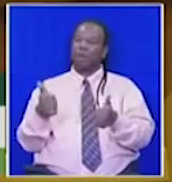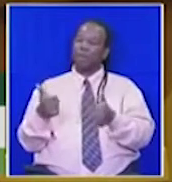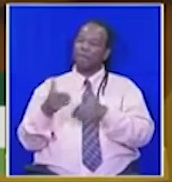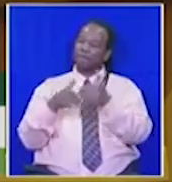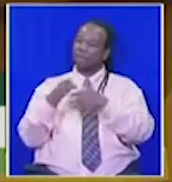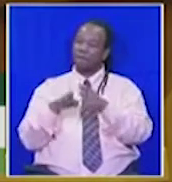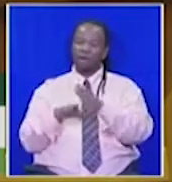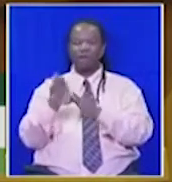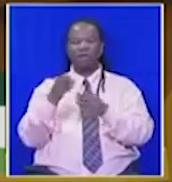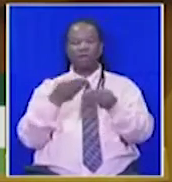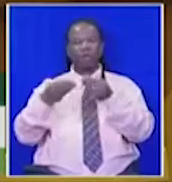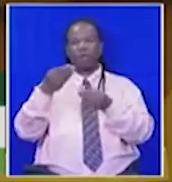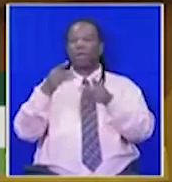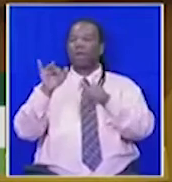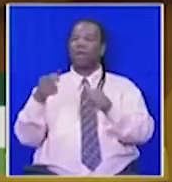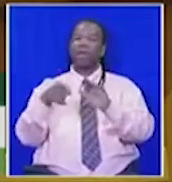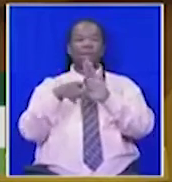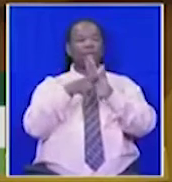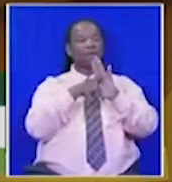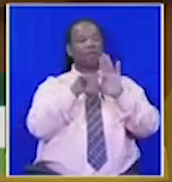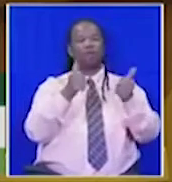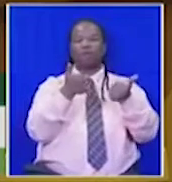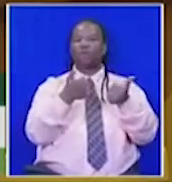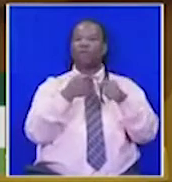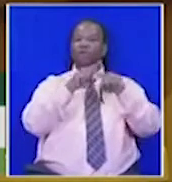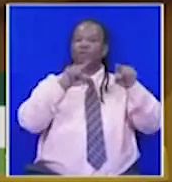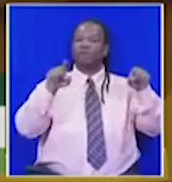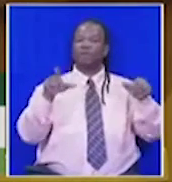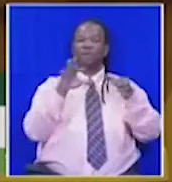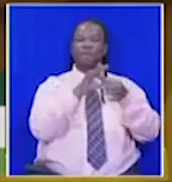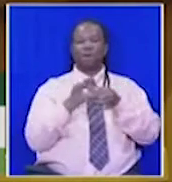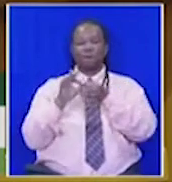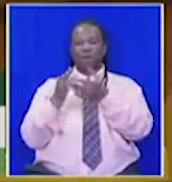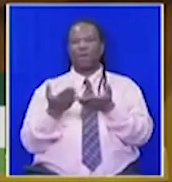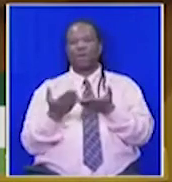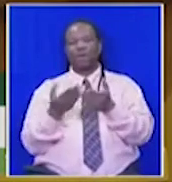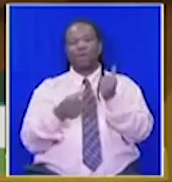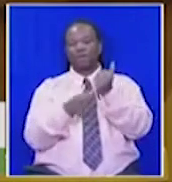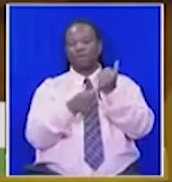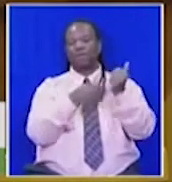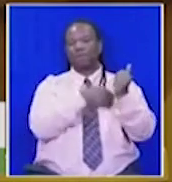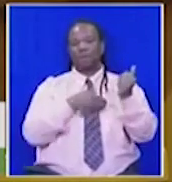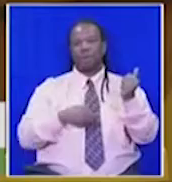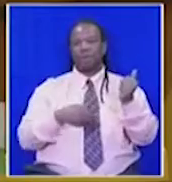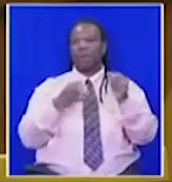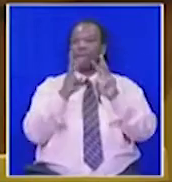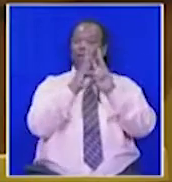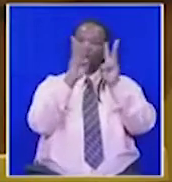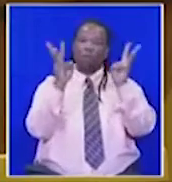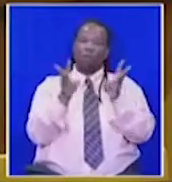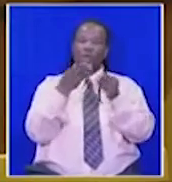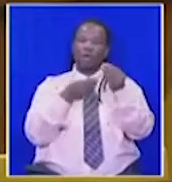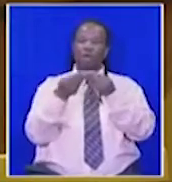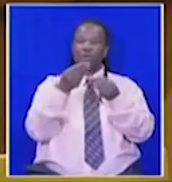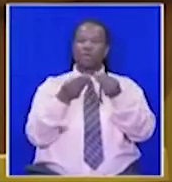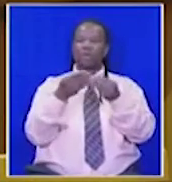the negativity towards the emerging markets. We've learned with the Deputy President at the World Economic Forum on Africa